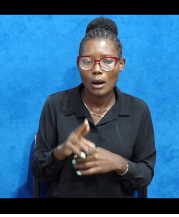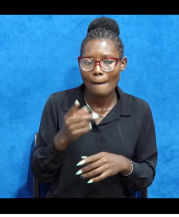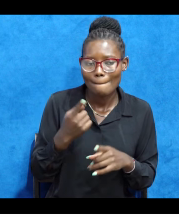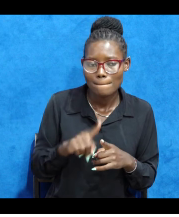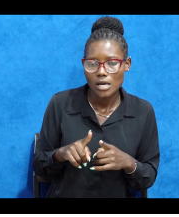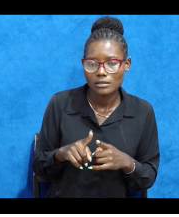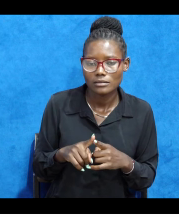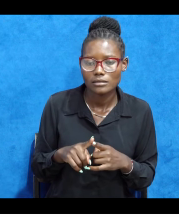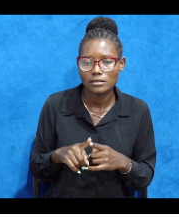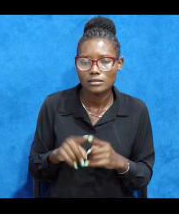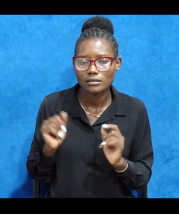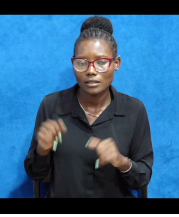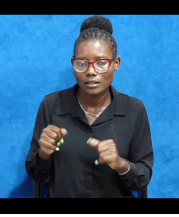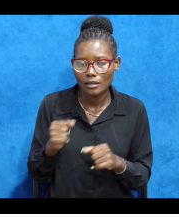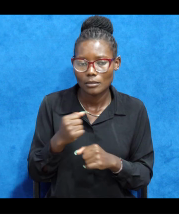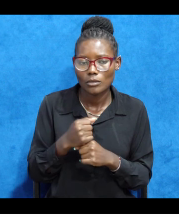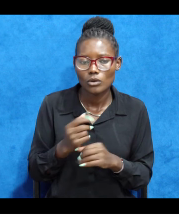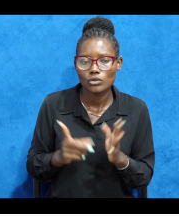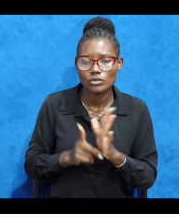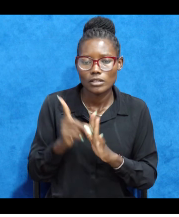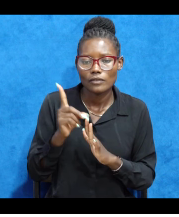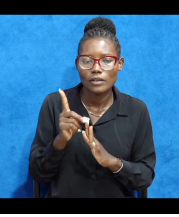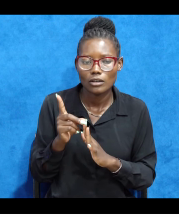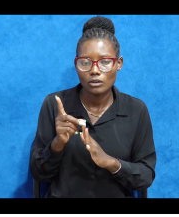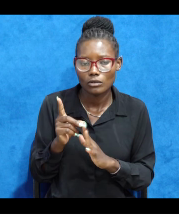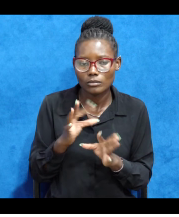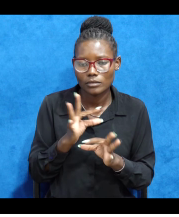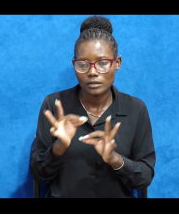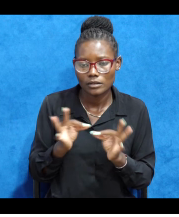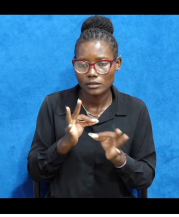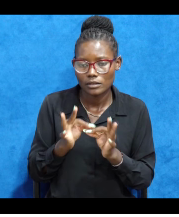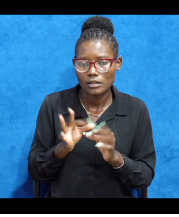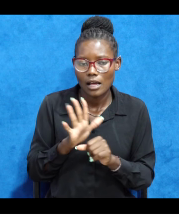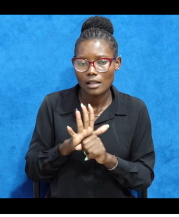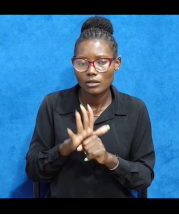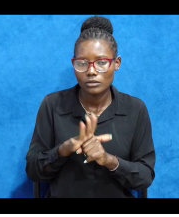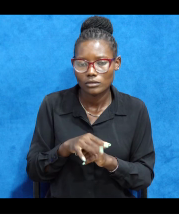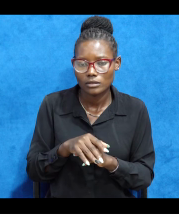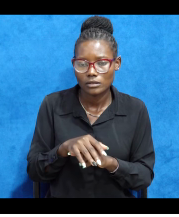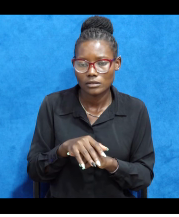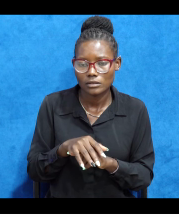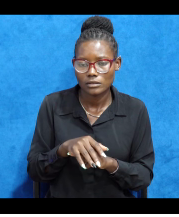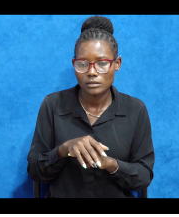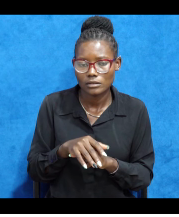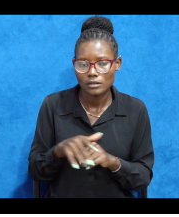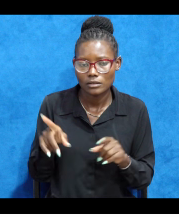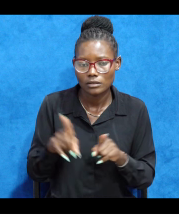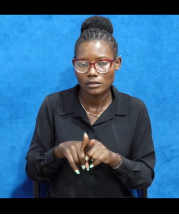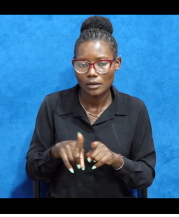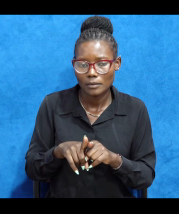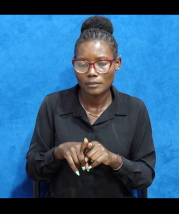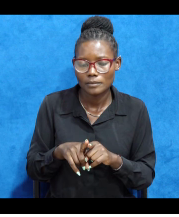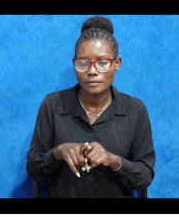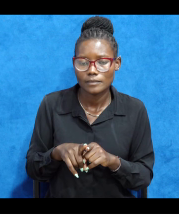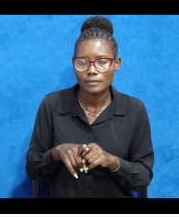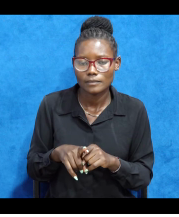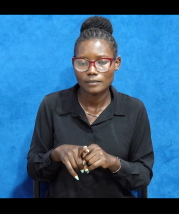their particular technical issues? So maybe we can say, oh, this weightlifter isn't very strong in the pull, or they aren't very strong